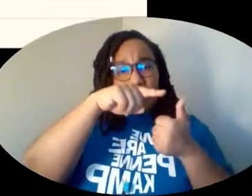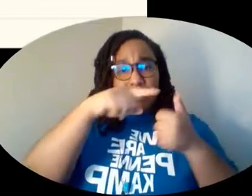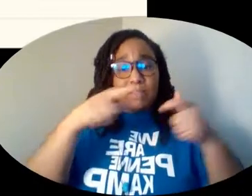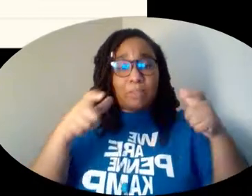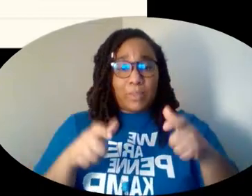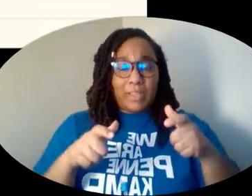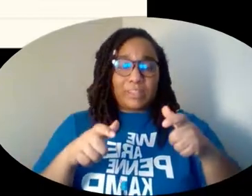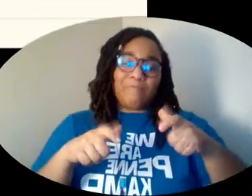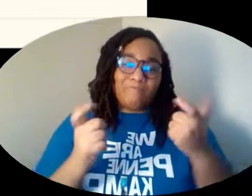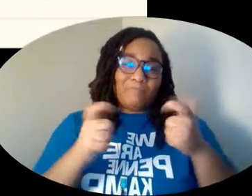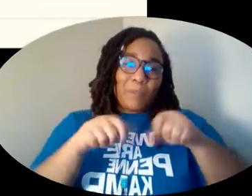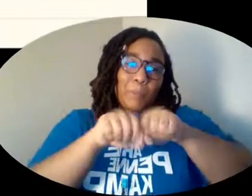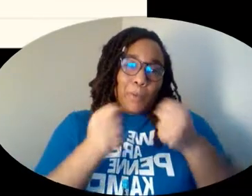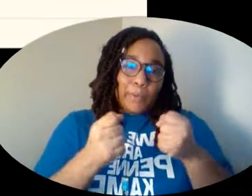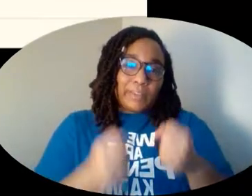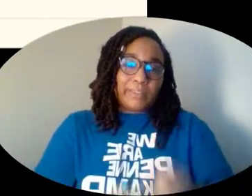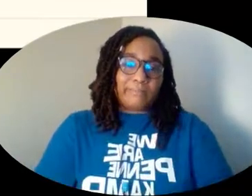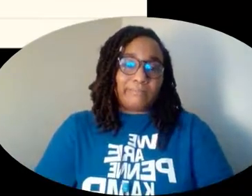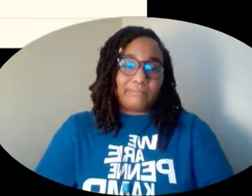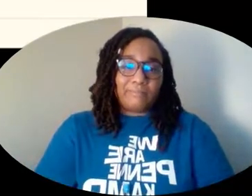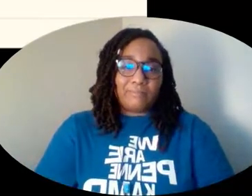plates are broken.